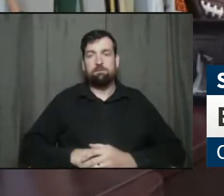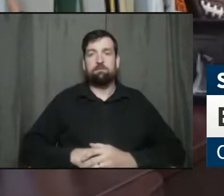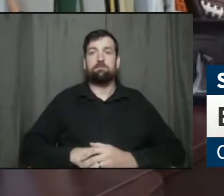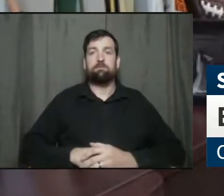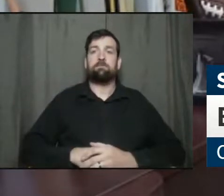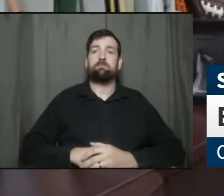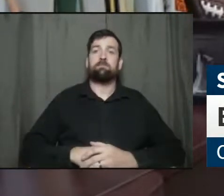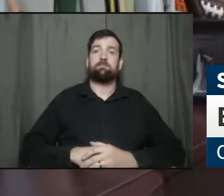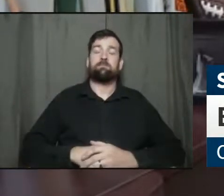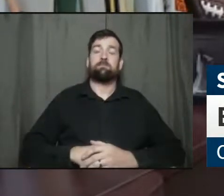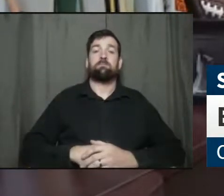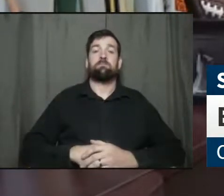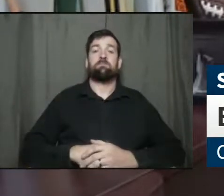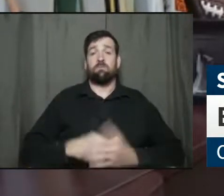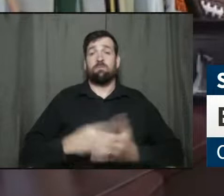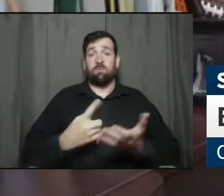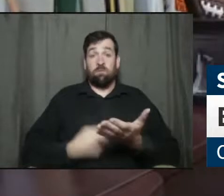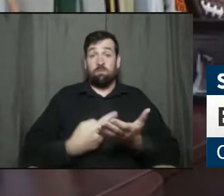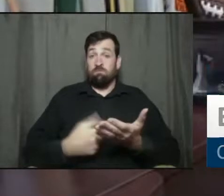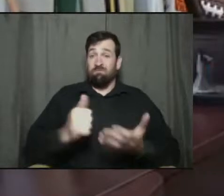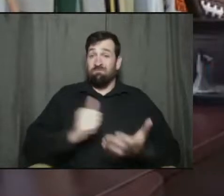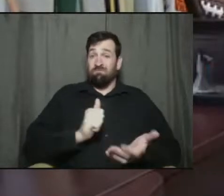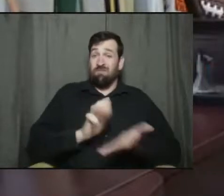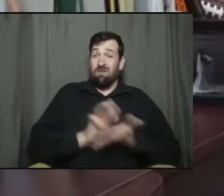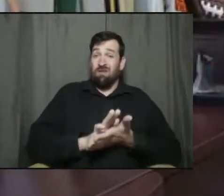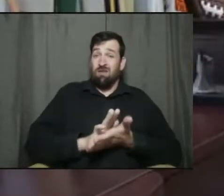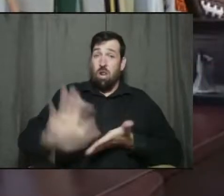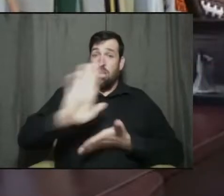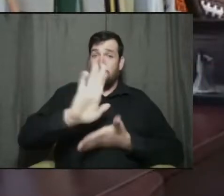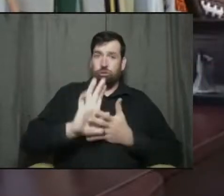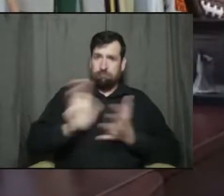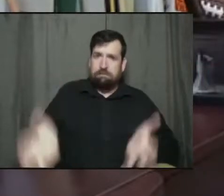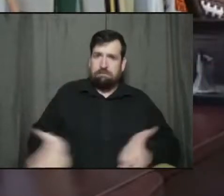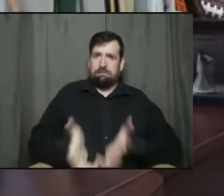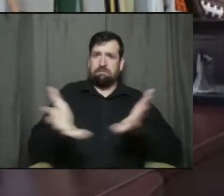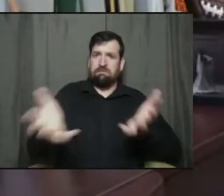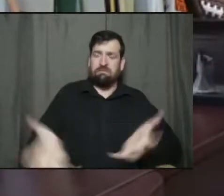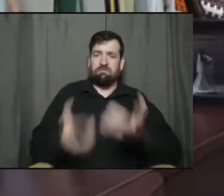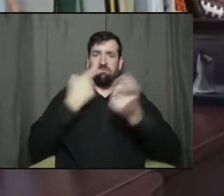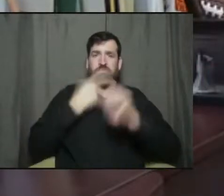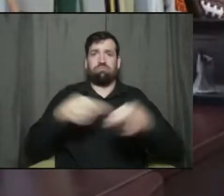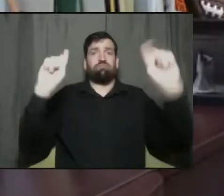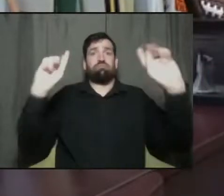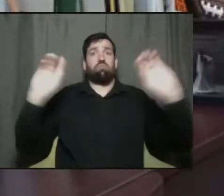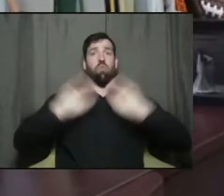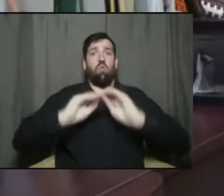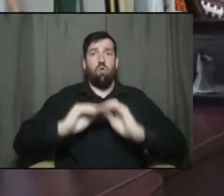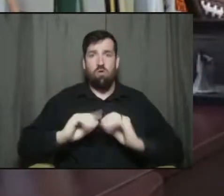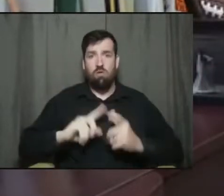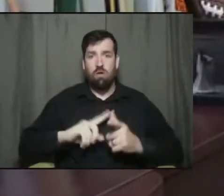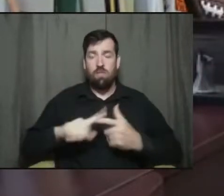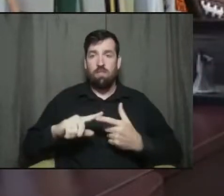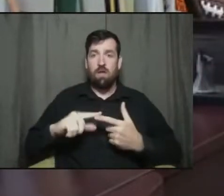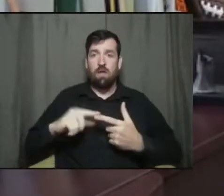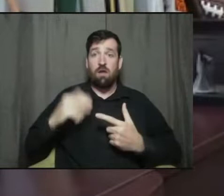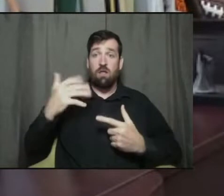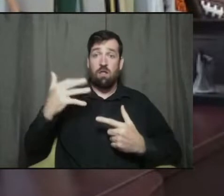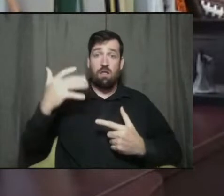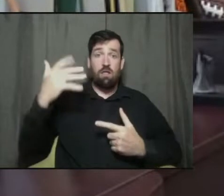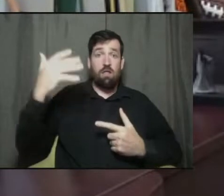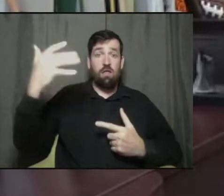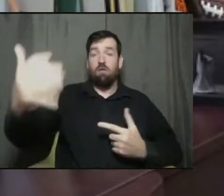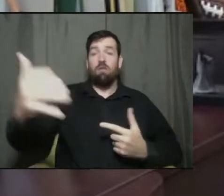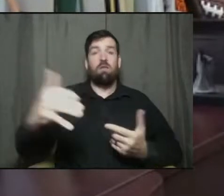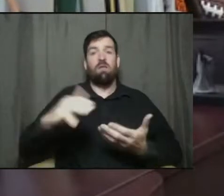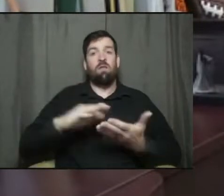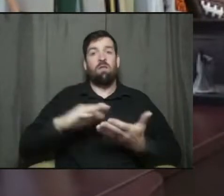when I was in college, I felt like it pushed me to achieve more. And then it was getting to the point in my life where it was becoming a